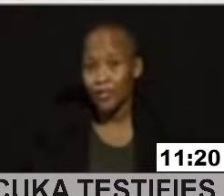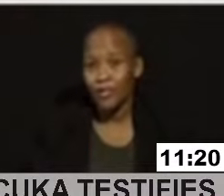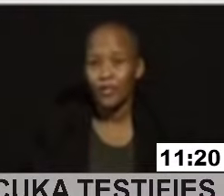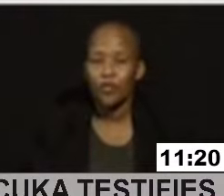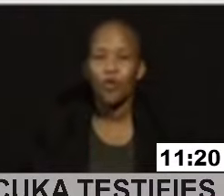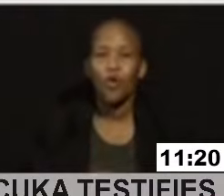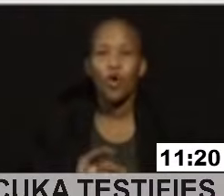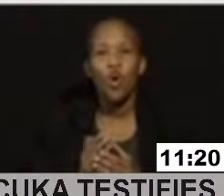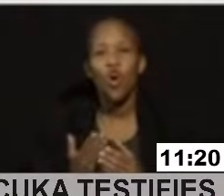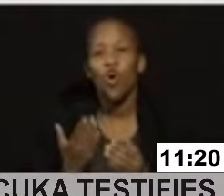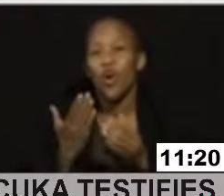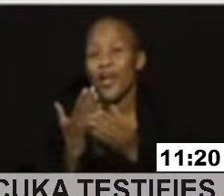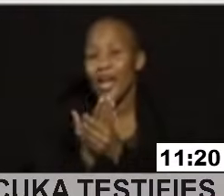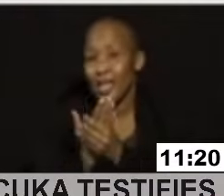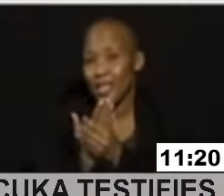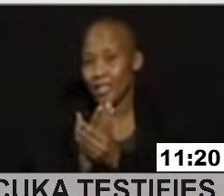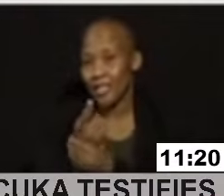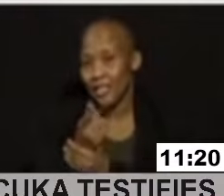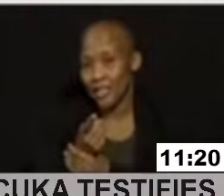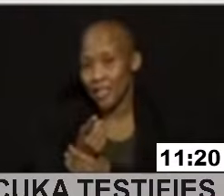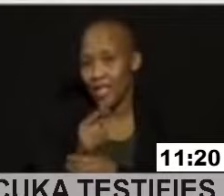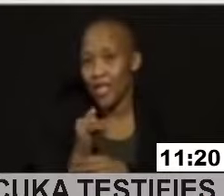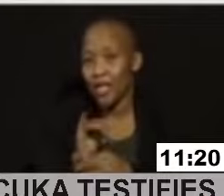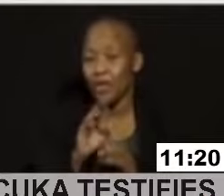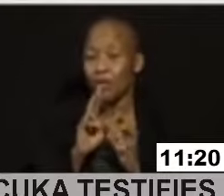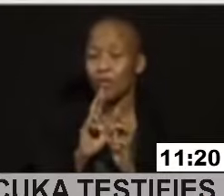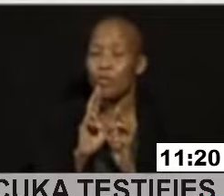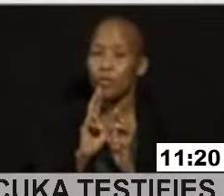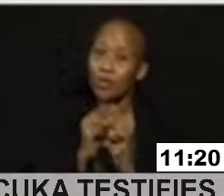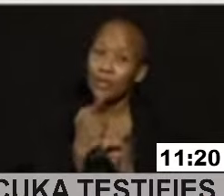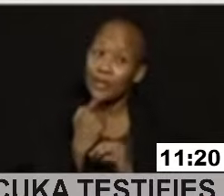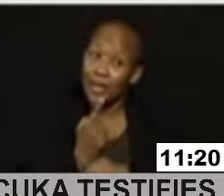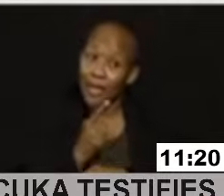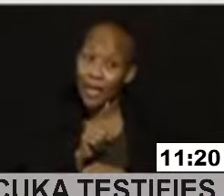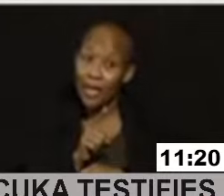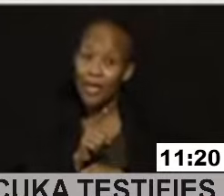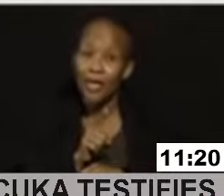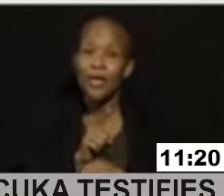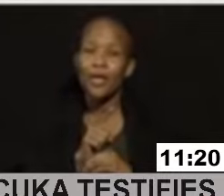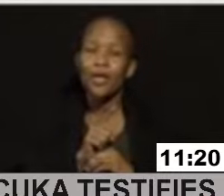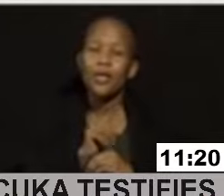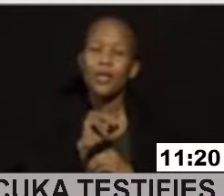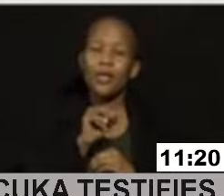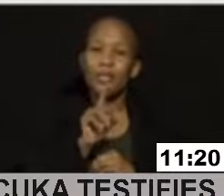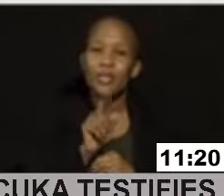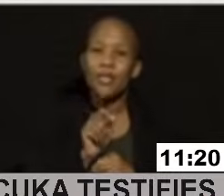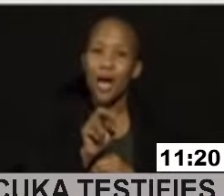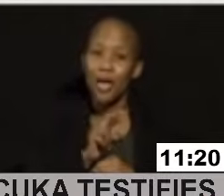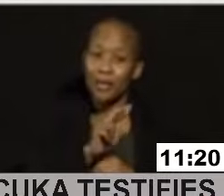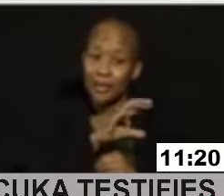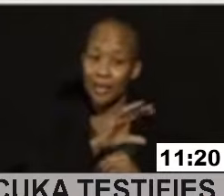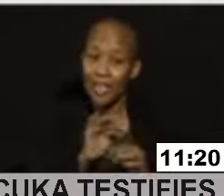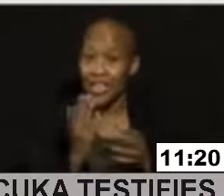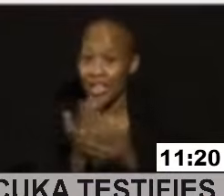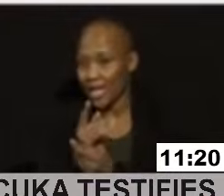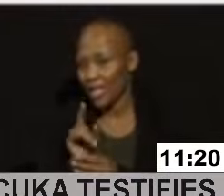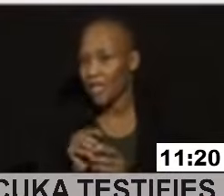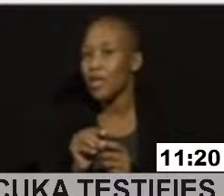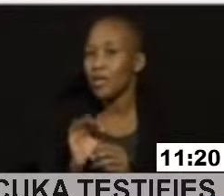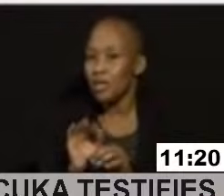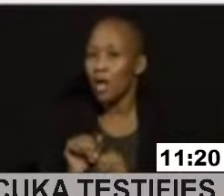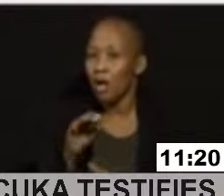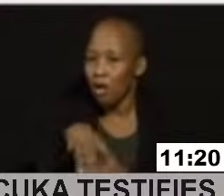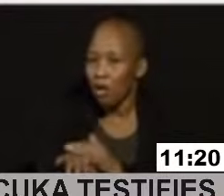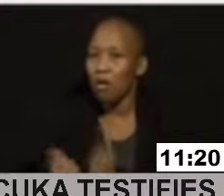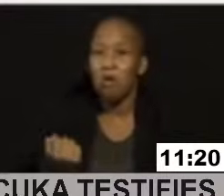that emanated from matters revealed at the TRC should be prosecuted? No, I mean,